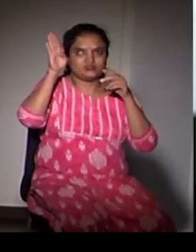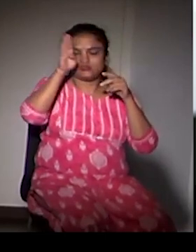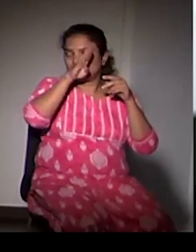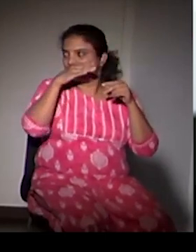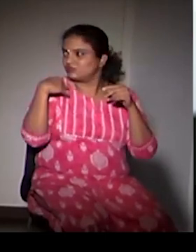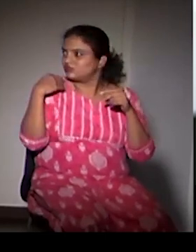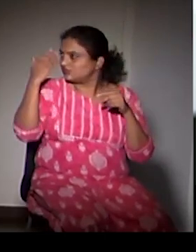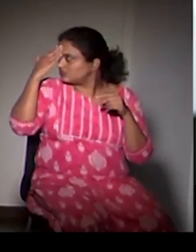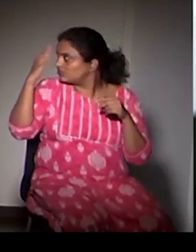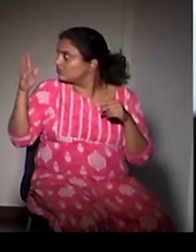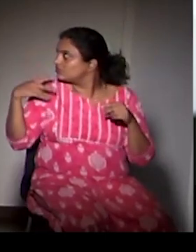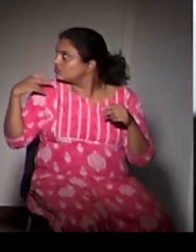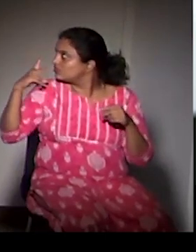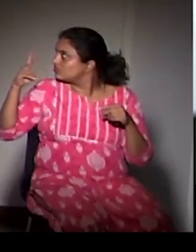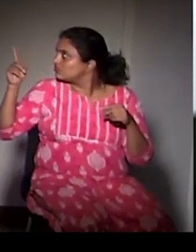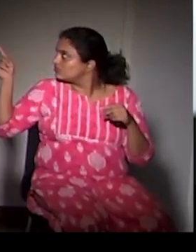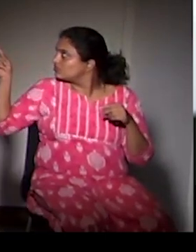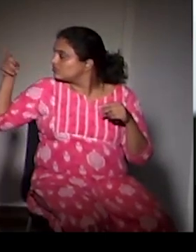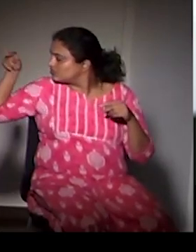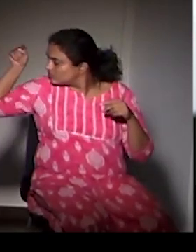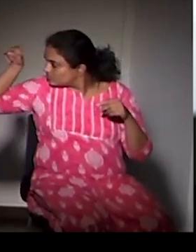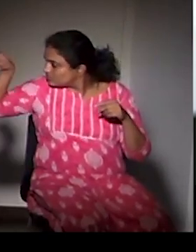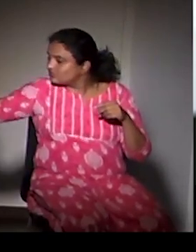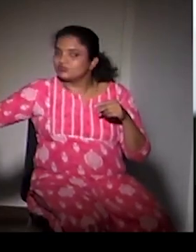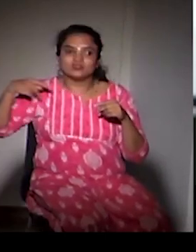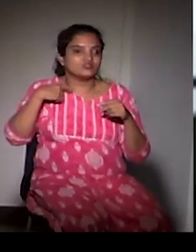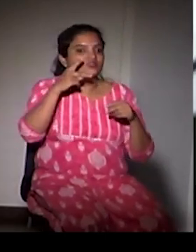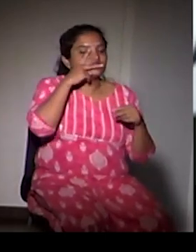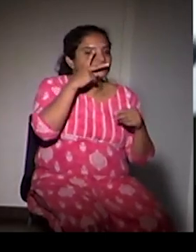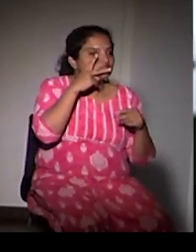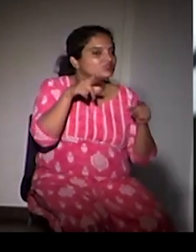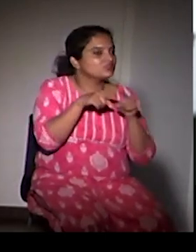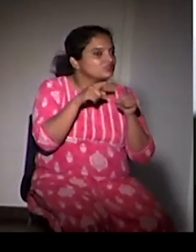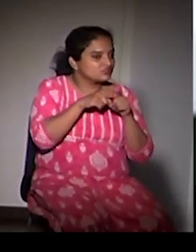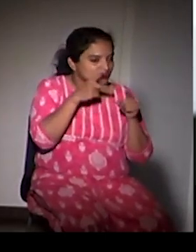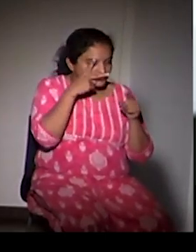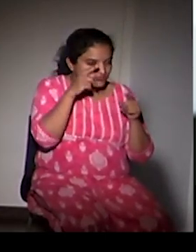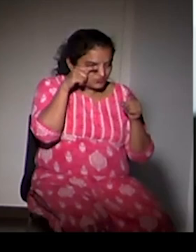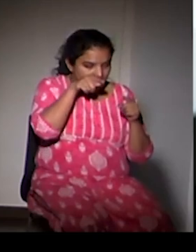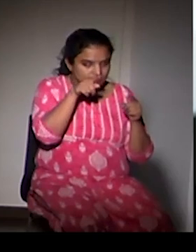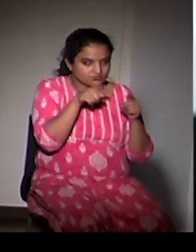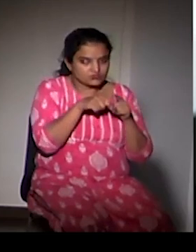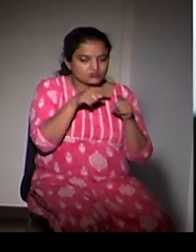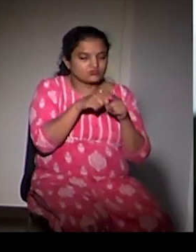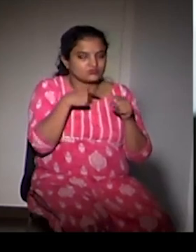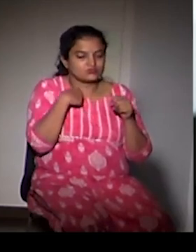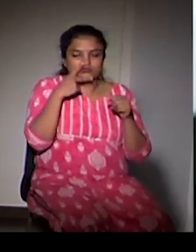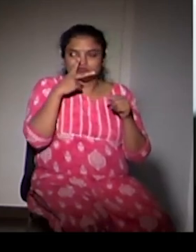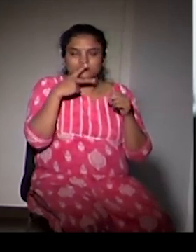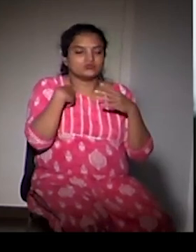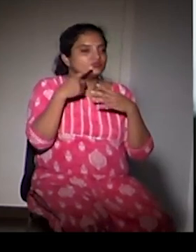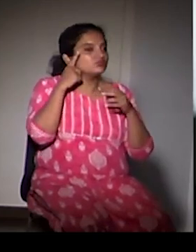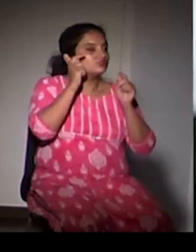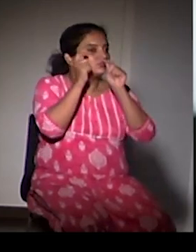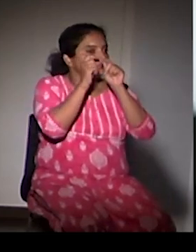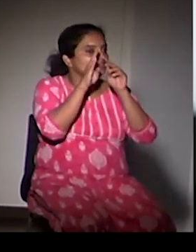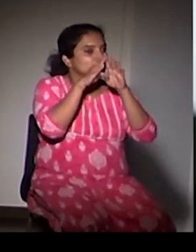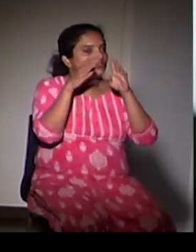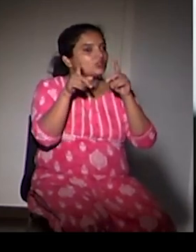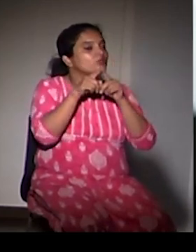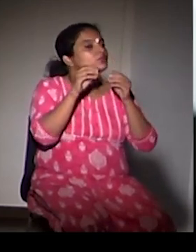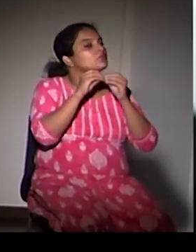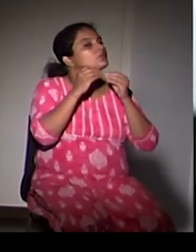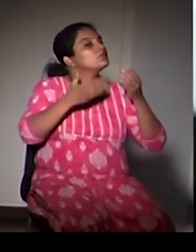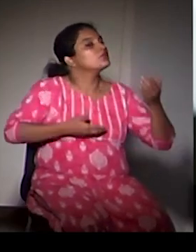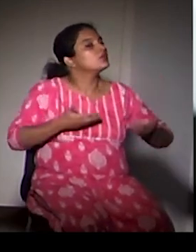to really look at it to imagine just how extraordinary. This is the Latan Mosque again in Gur in Bengal,